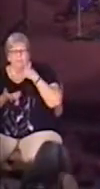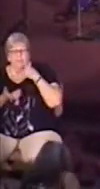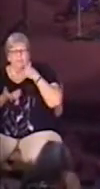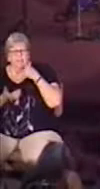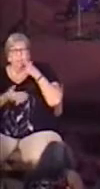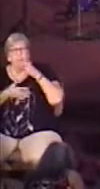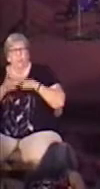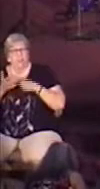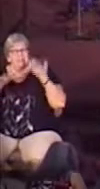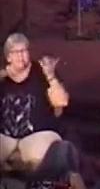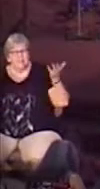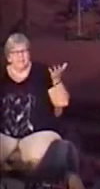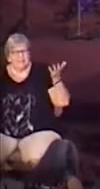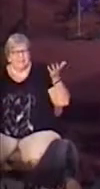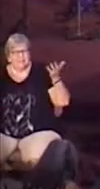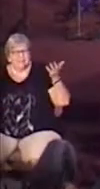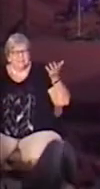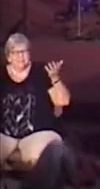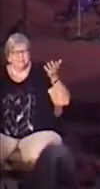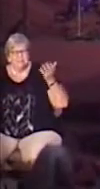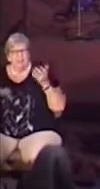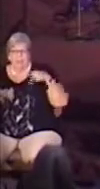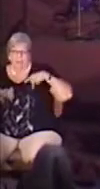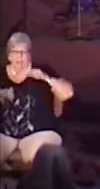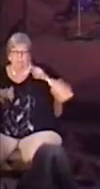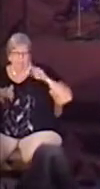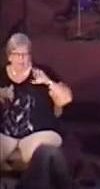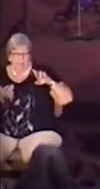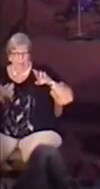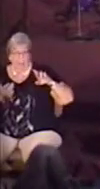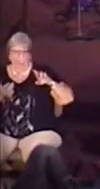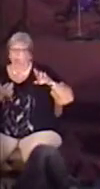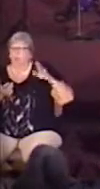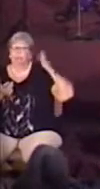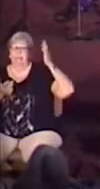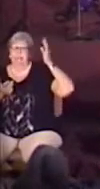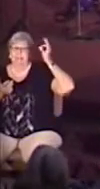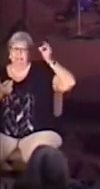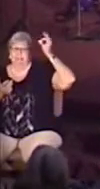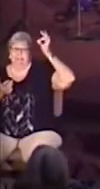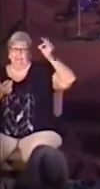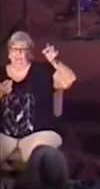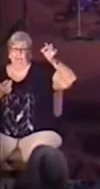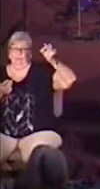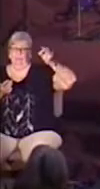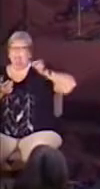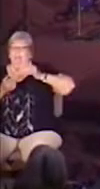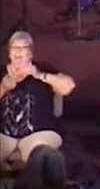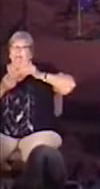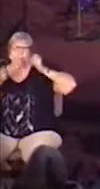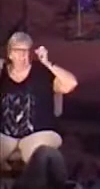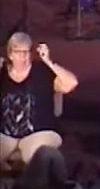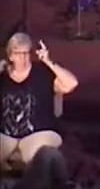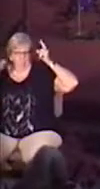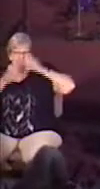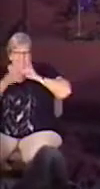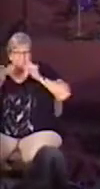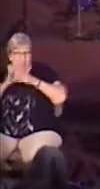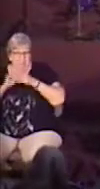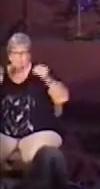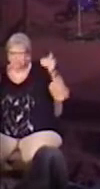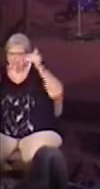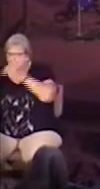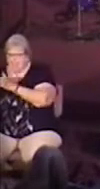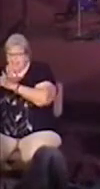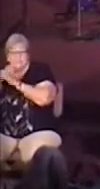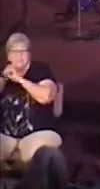brethren, what is this? And Peter delivers this dynamite message. It's a national indictment against the nation of